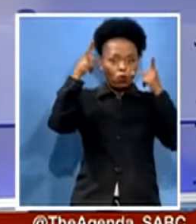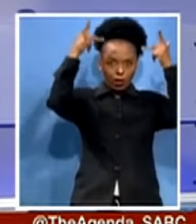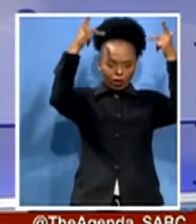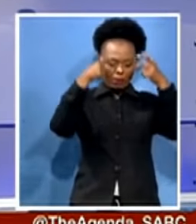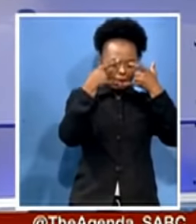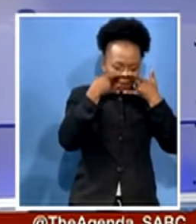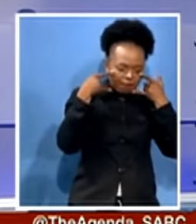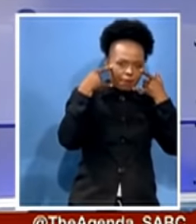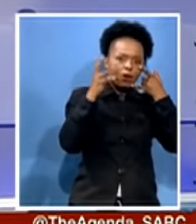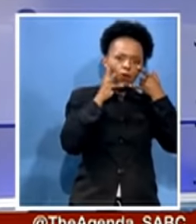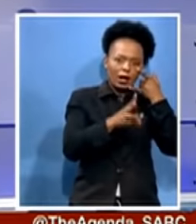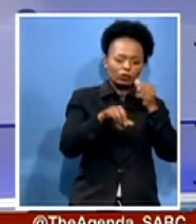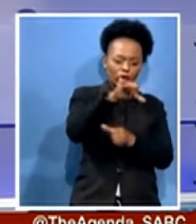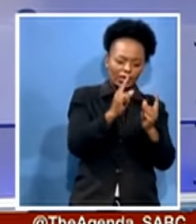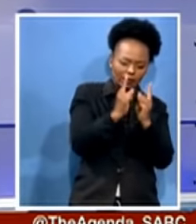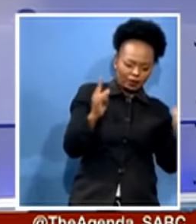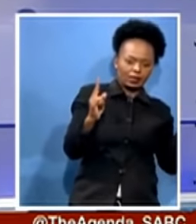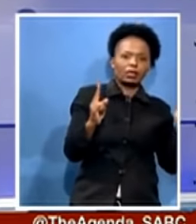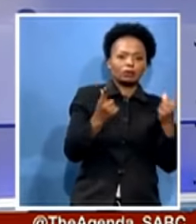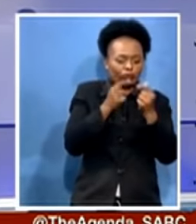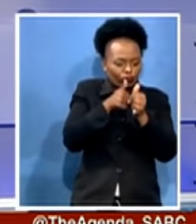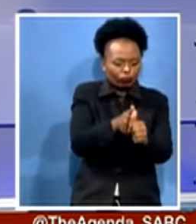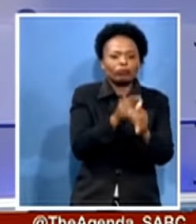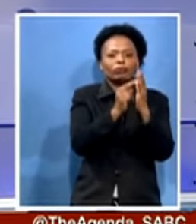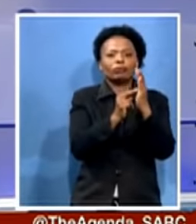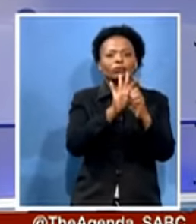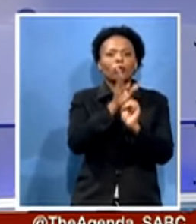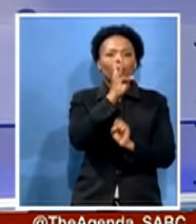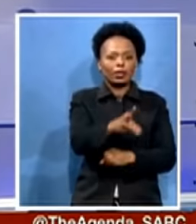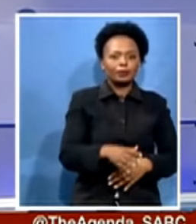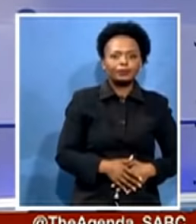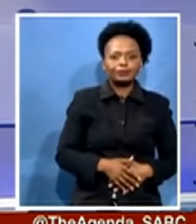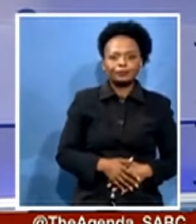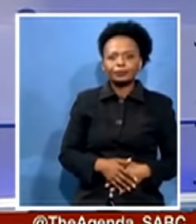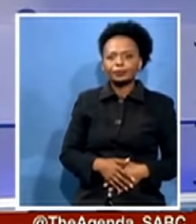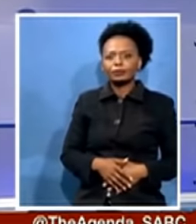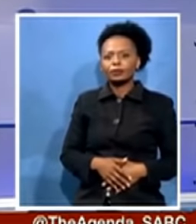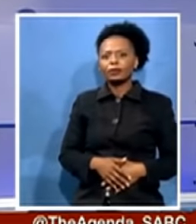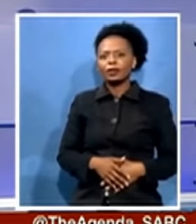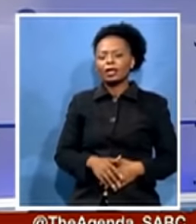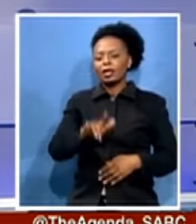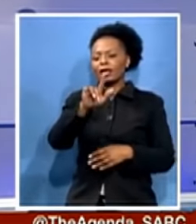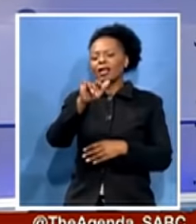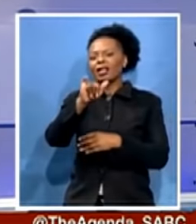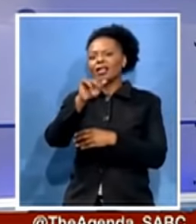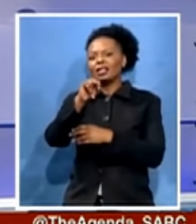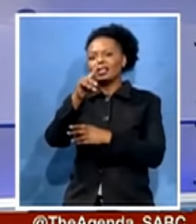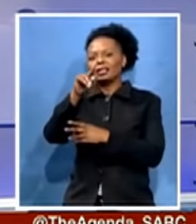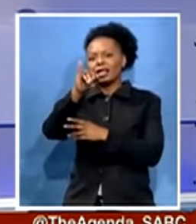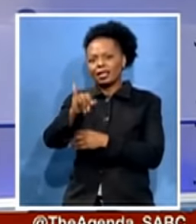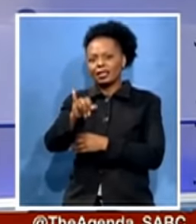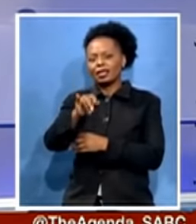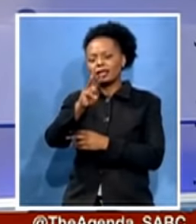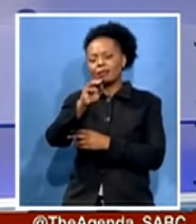Right, we are learning more about Lindani Myeni, the man that was shot in Hawaii in the United